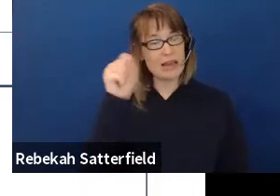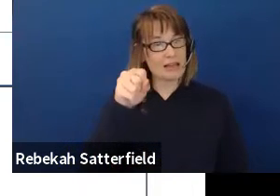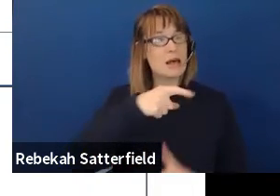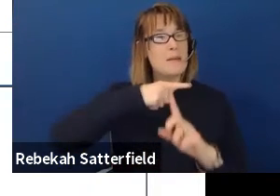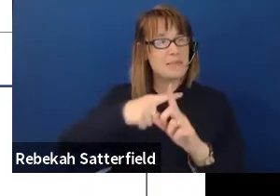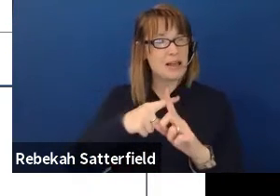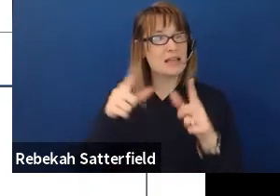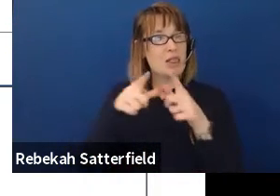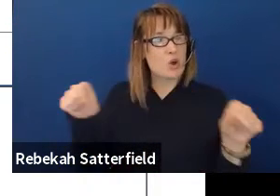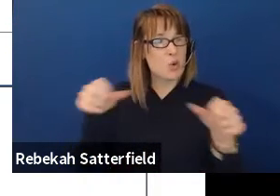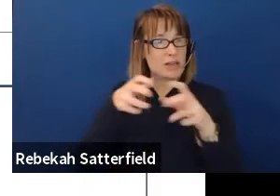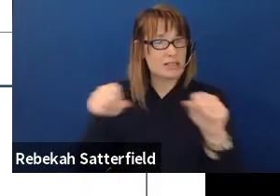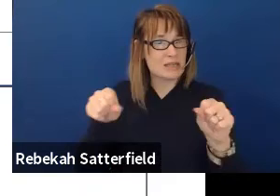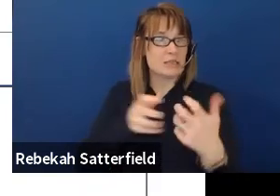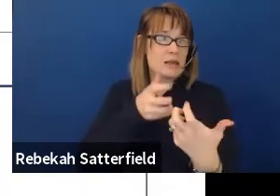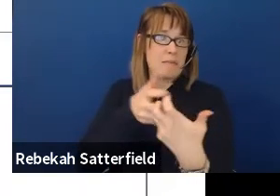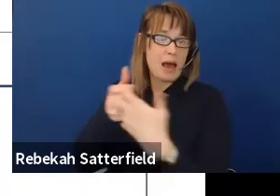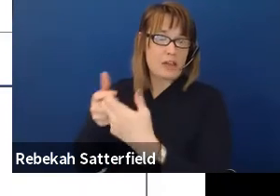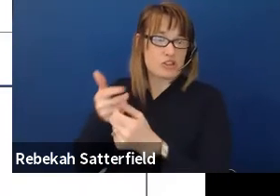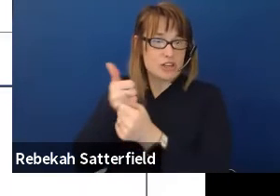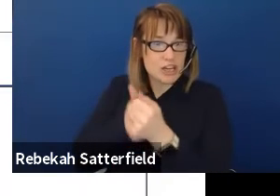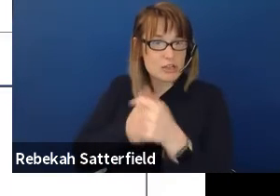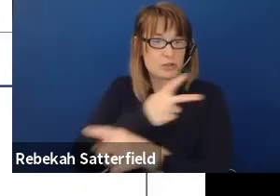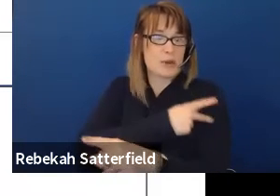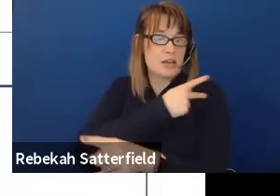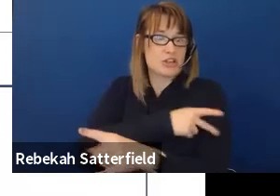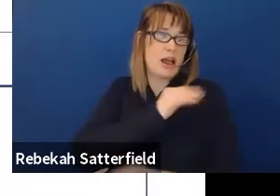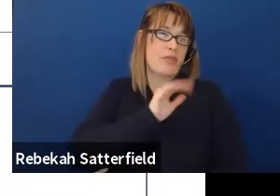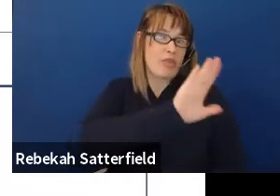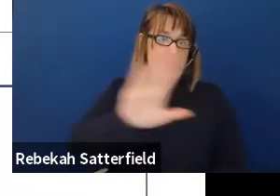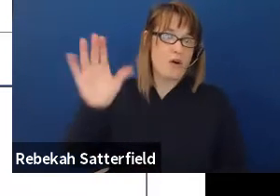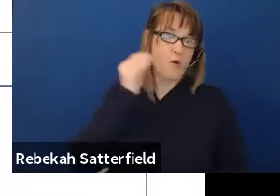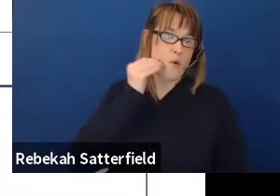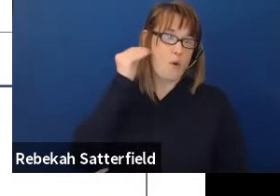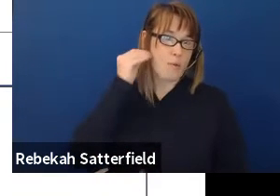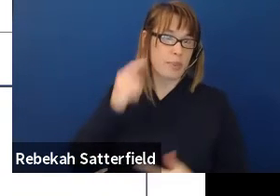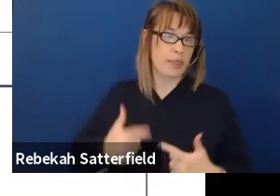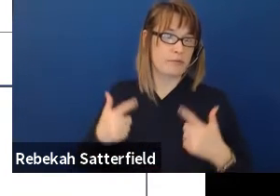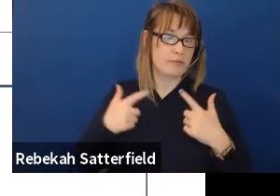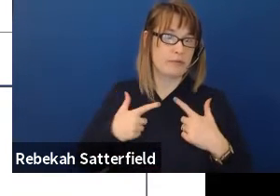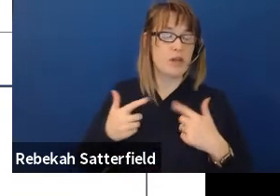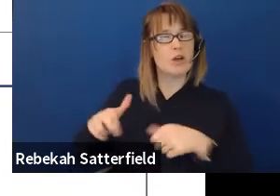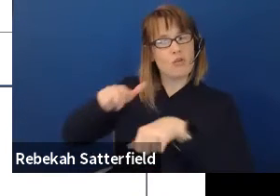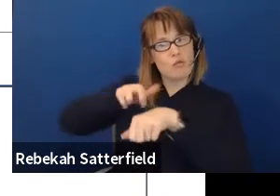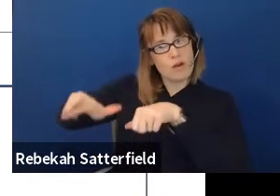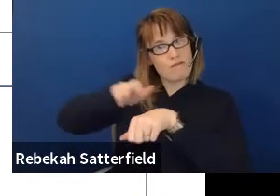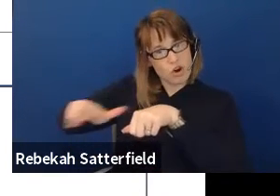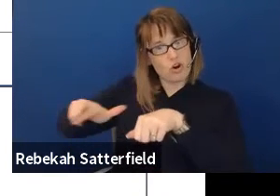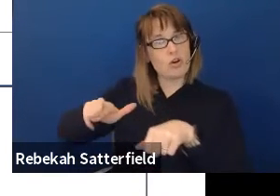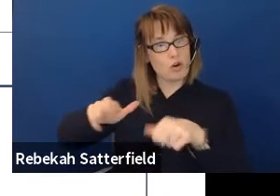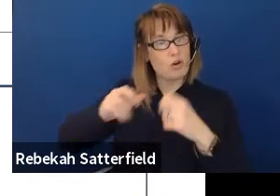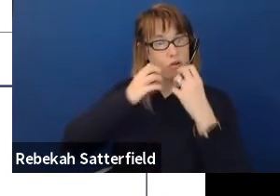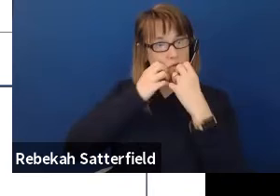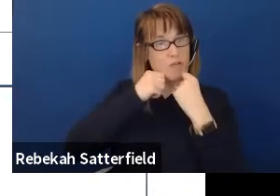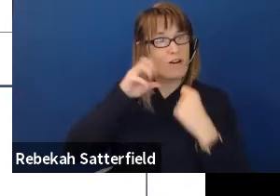each patient and their respective family home situation. And referral sources, also value the